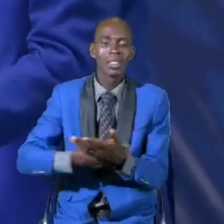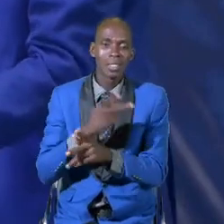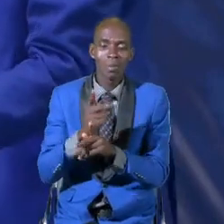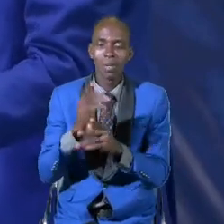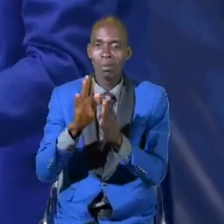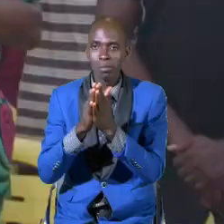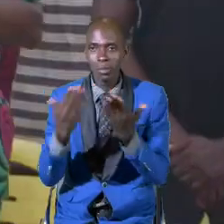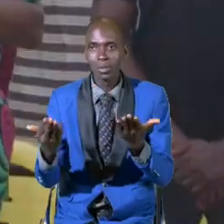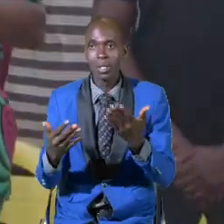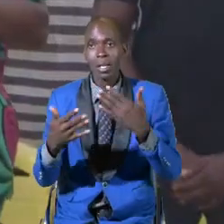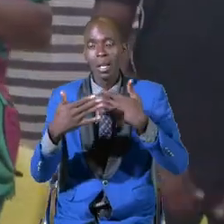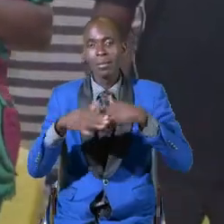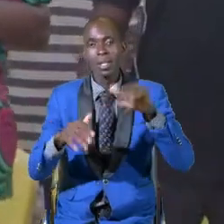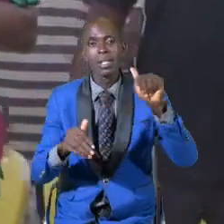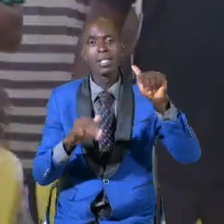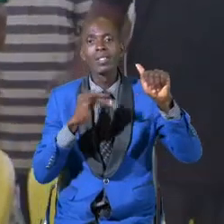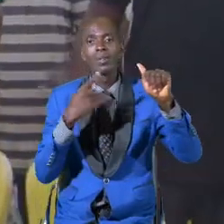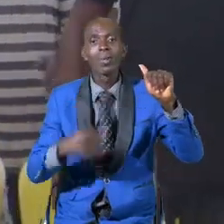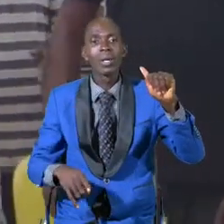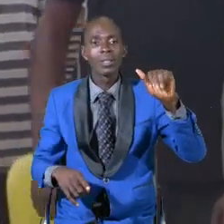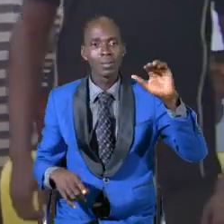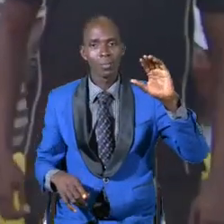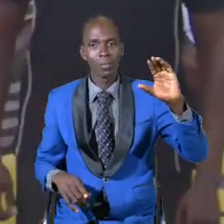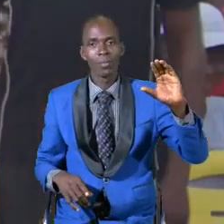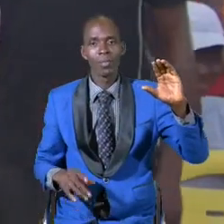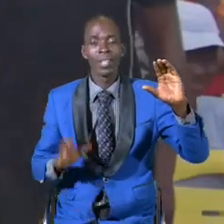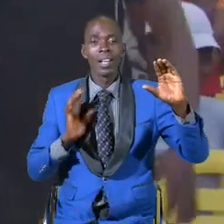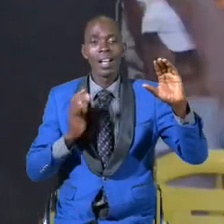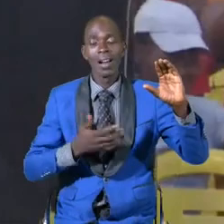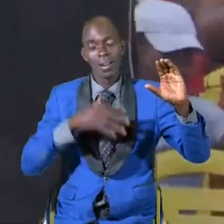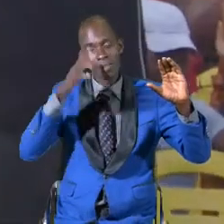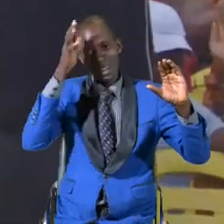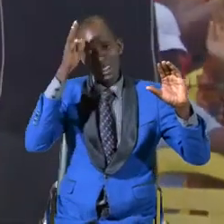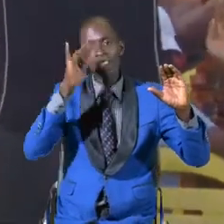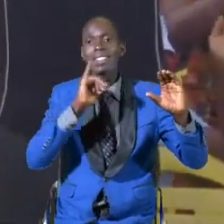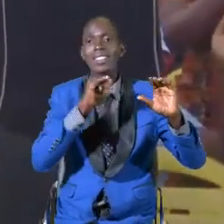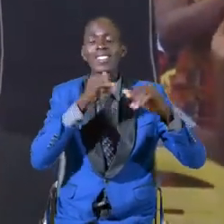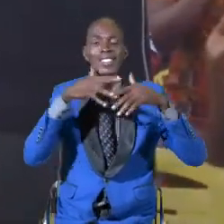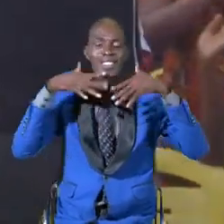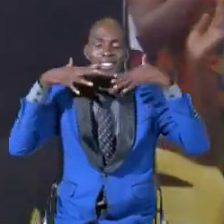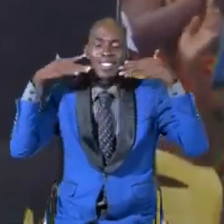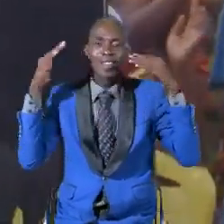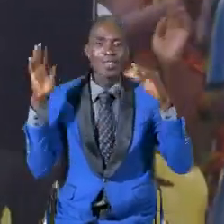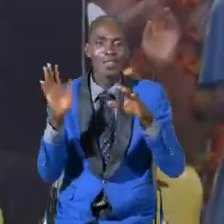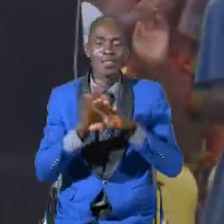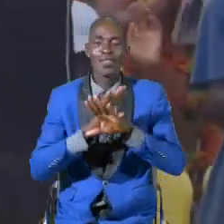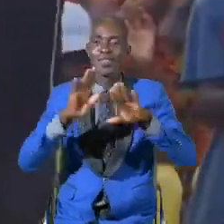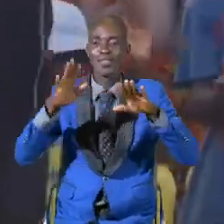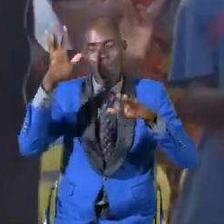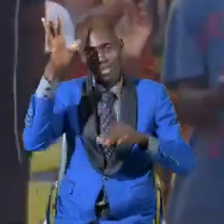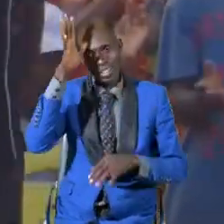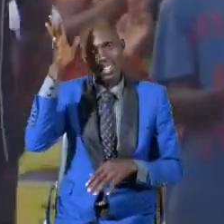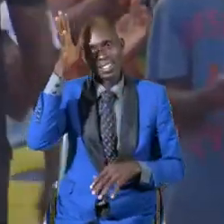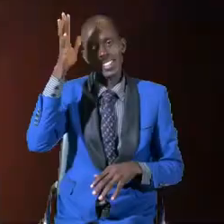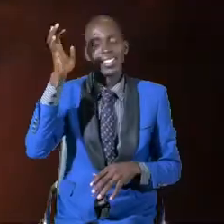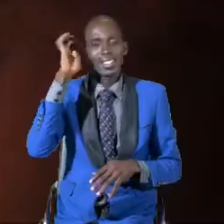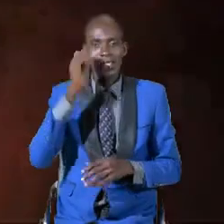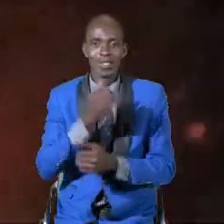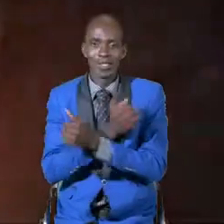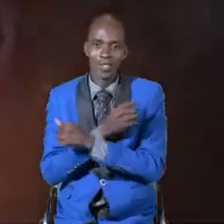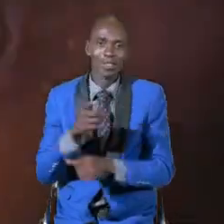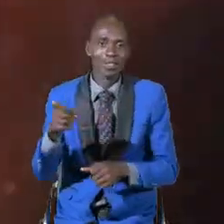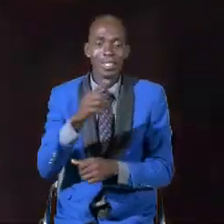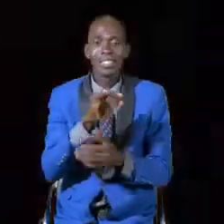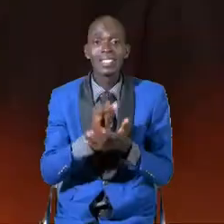letter? Our Father is a cheerful Father. He's always with a warm and beautiful smile. No wonder at